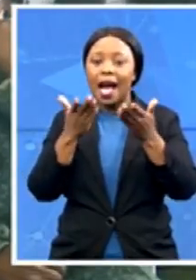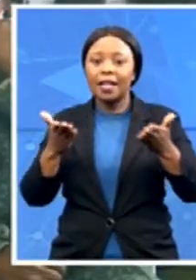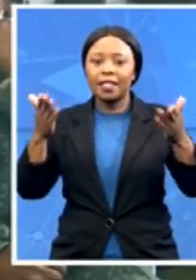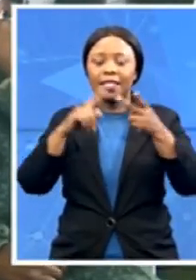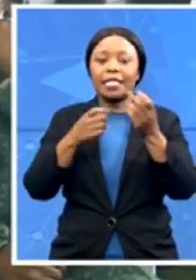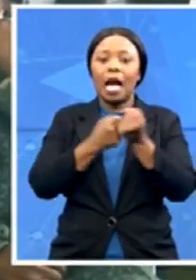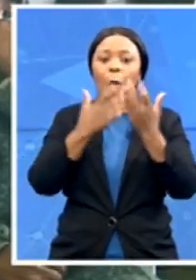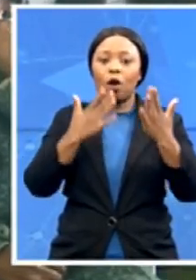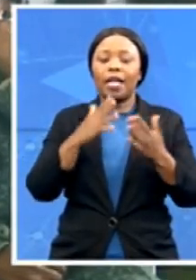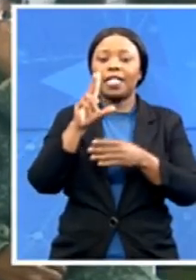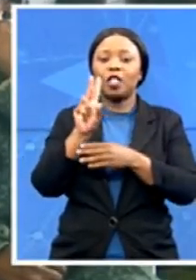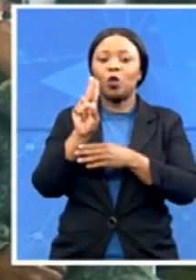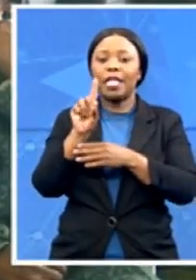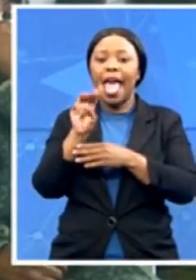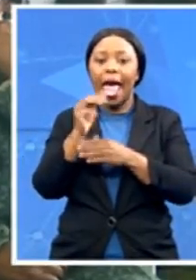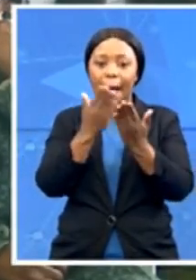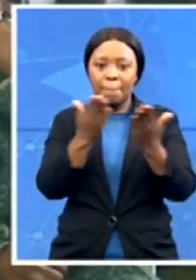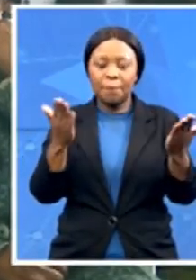ladies and gentlemen,